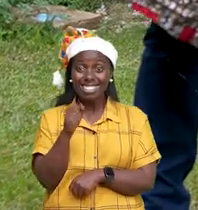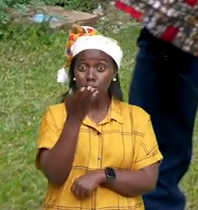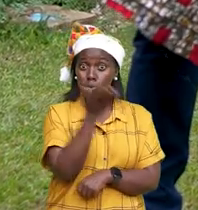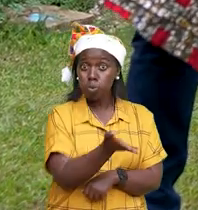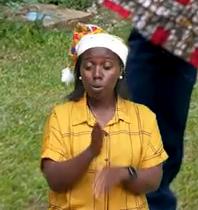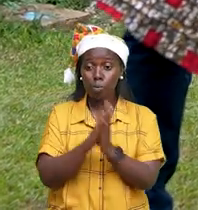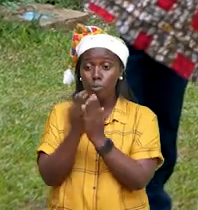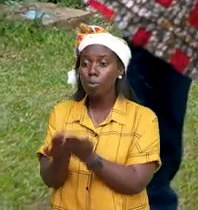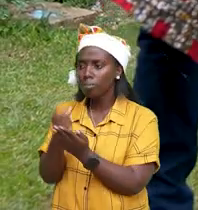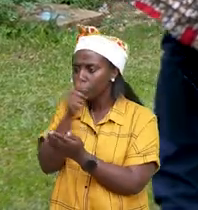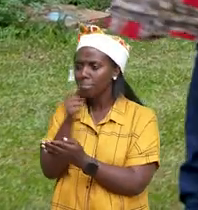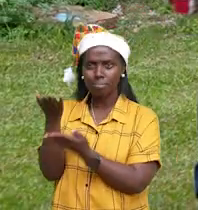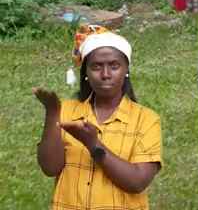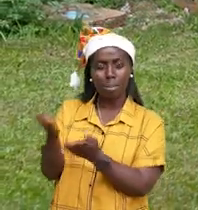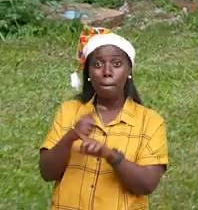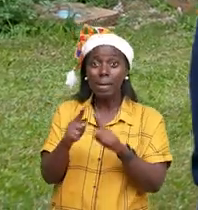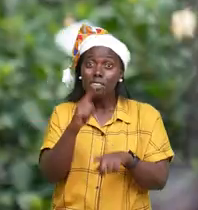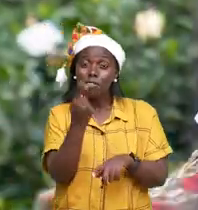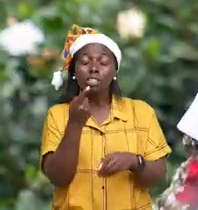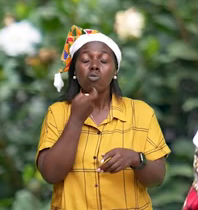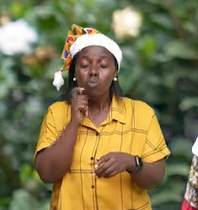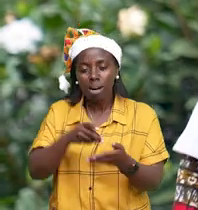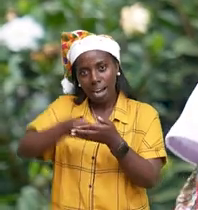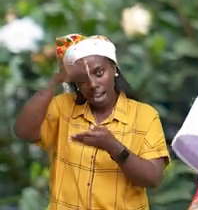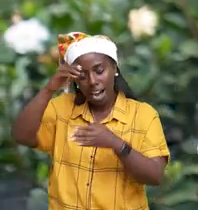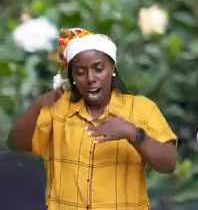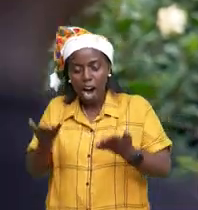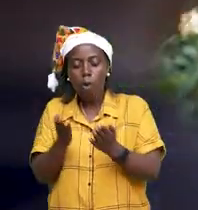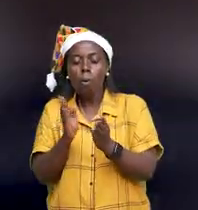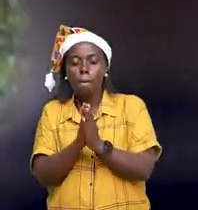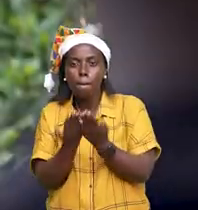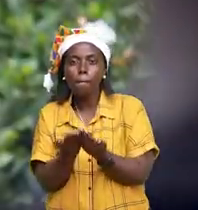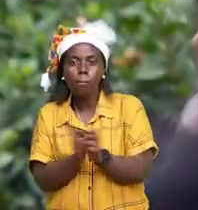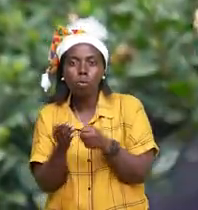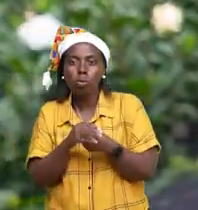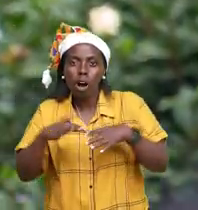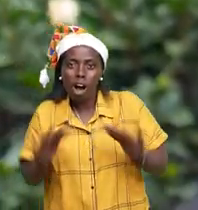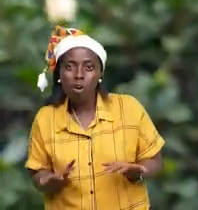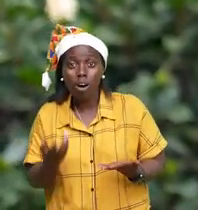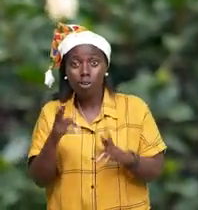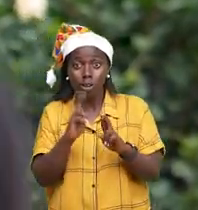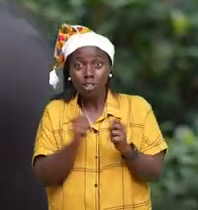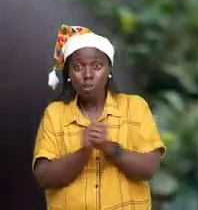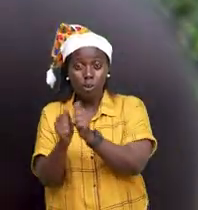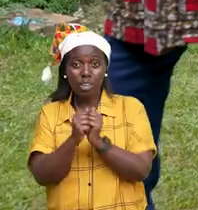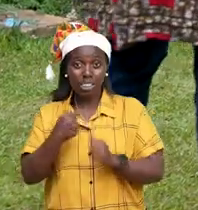Yes, the Magical Library. But first, we must learn how a book is made. Are you ready to go with